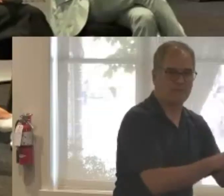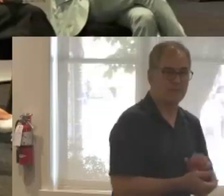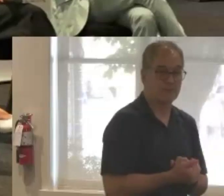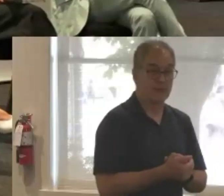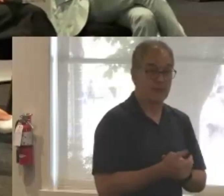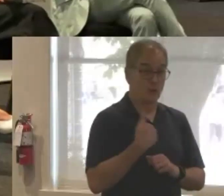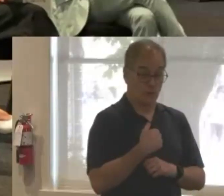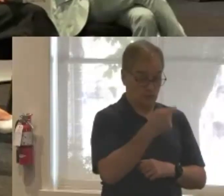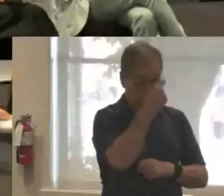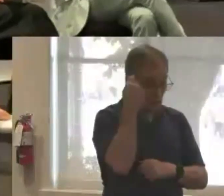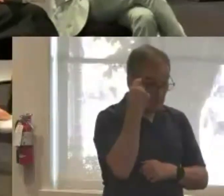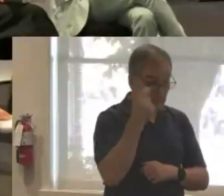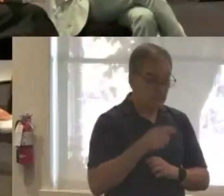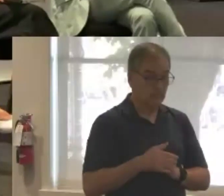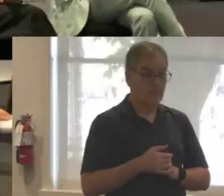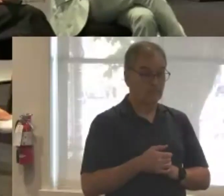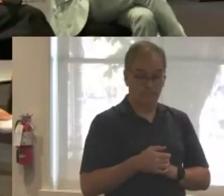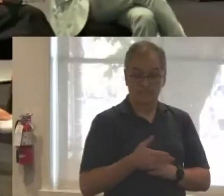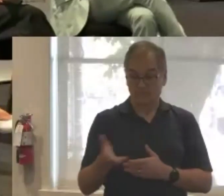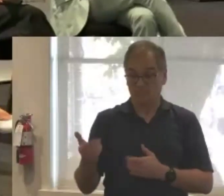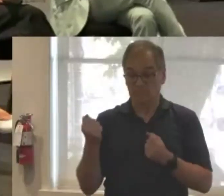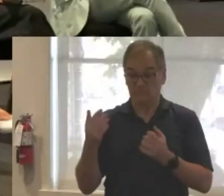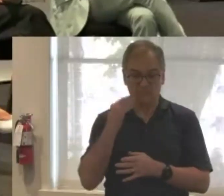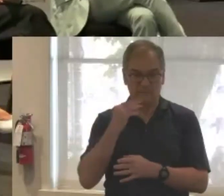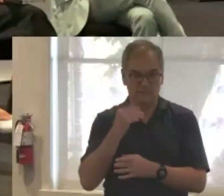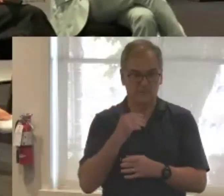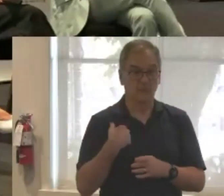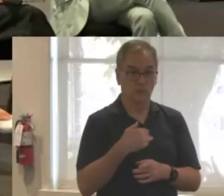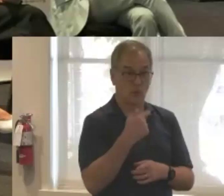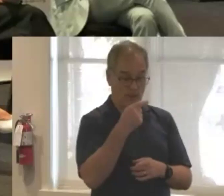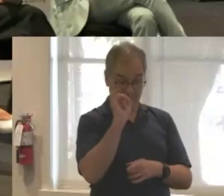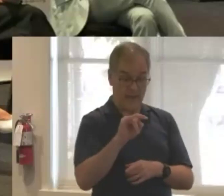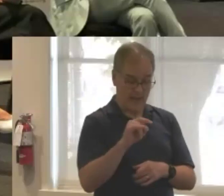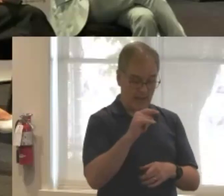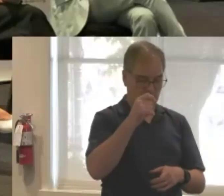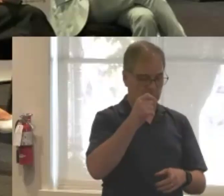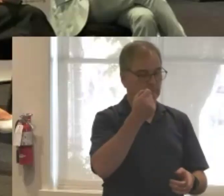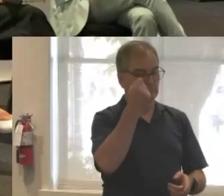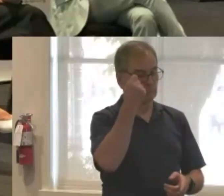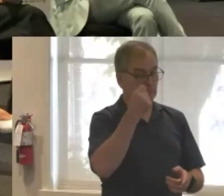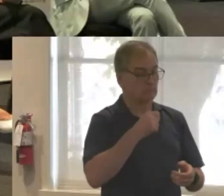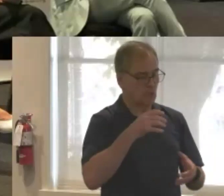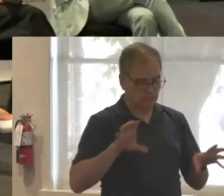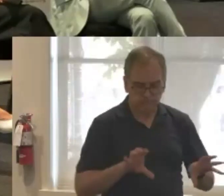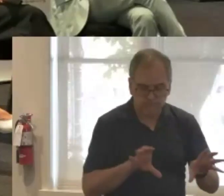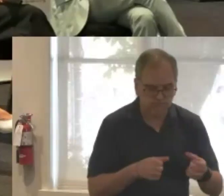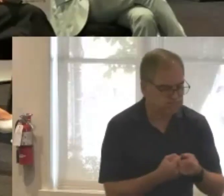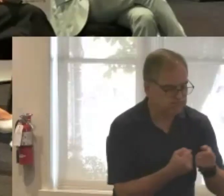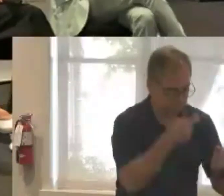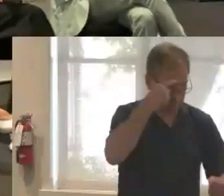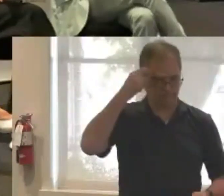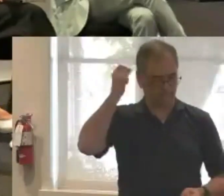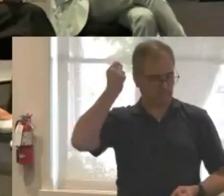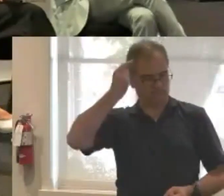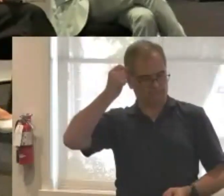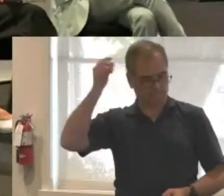families, we must use trauma-informed practices across our work to reach and engage with them. So some of the tools that practices that we use to increase